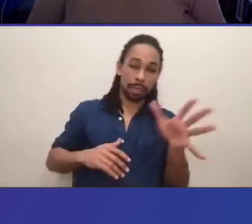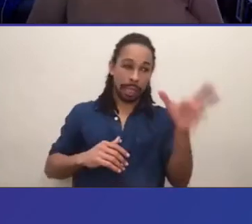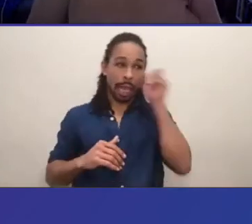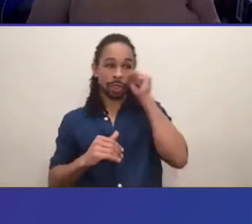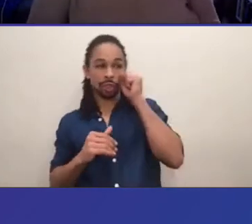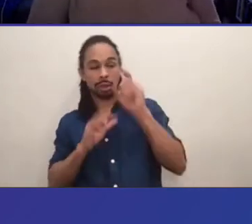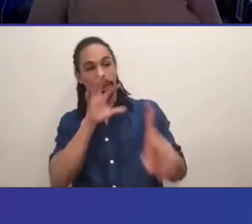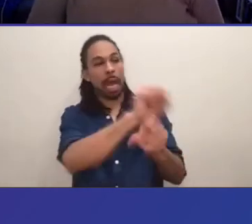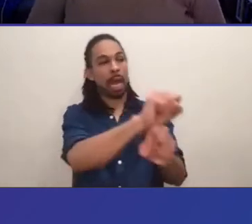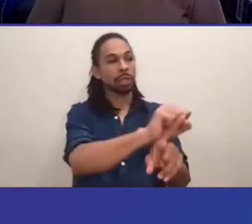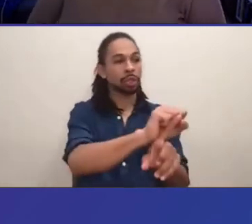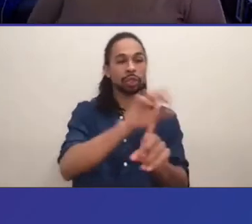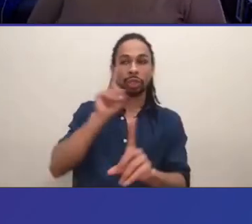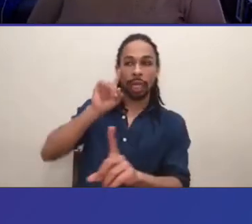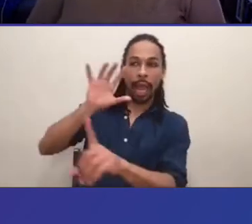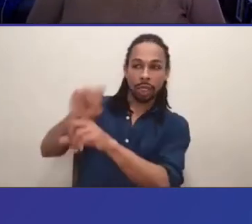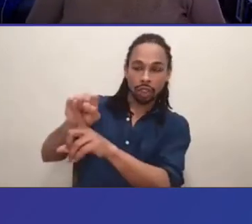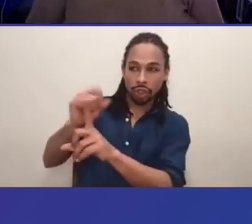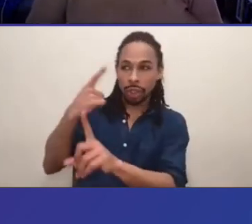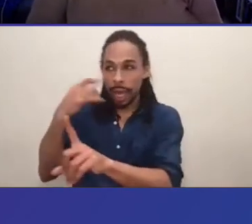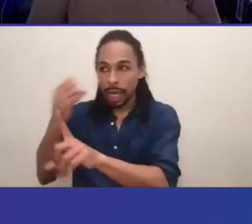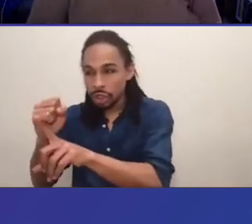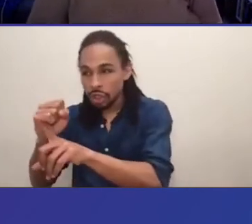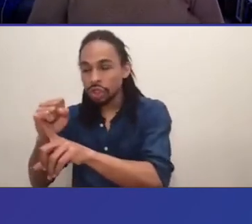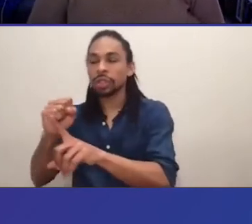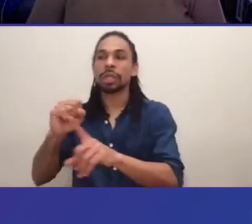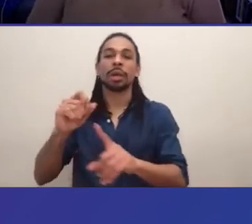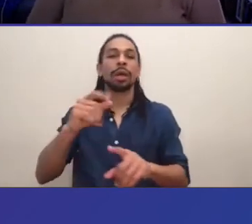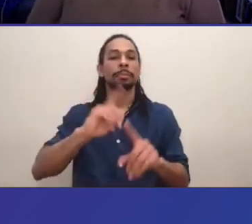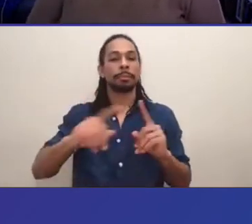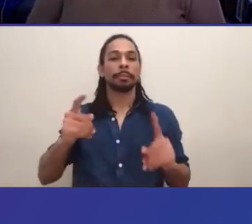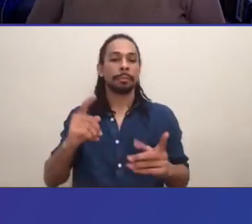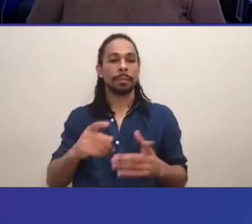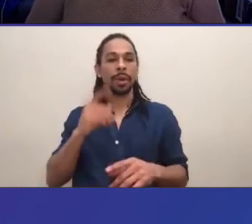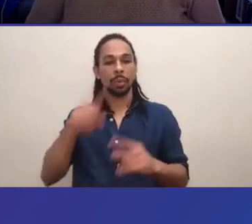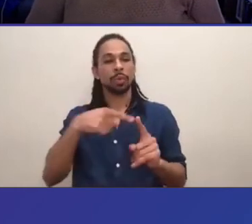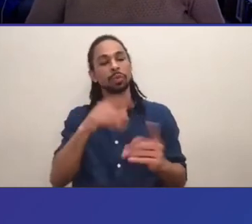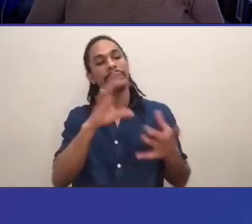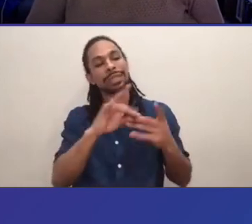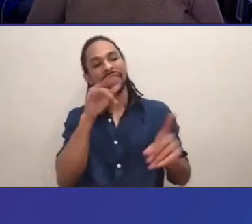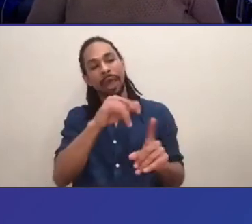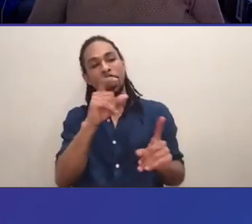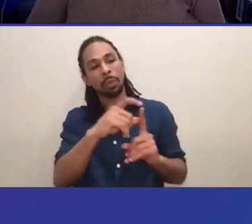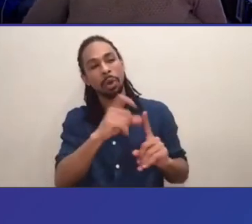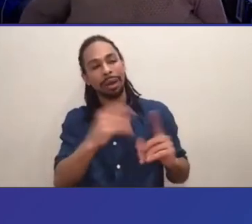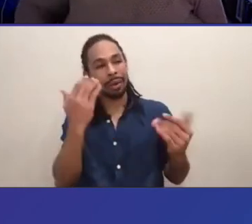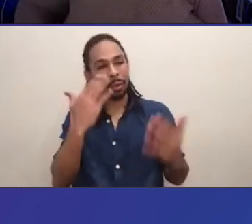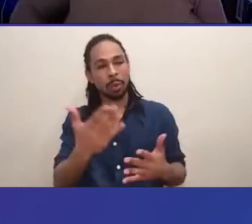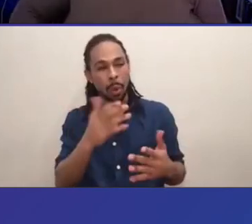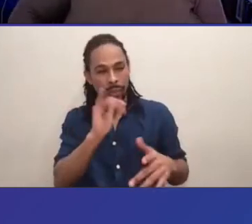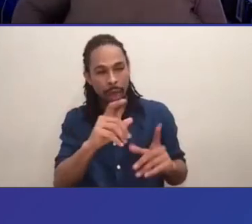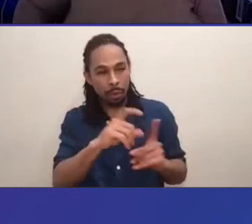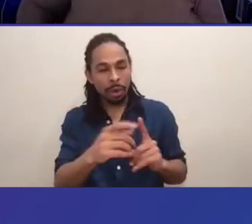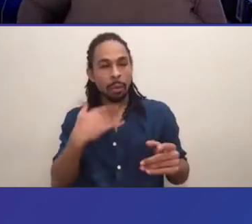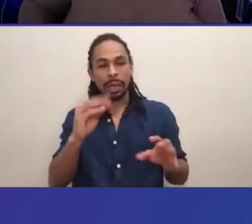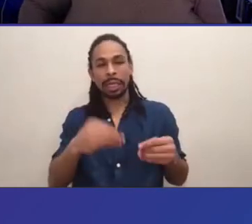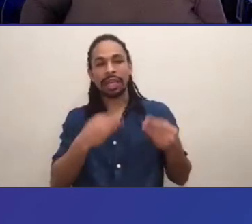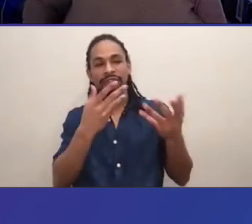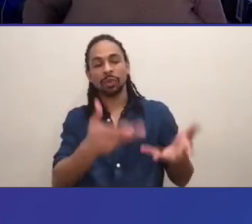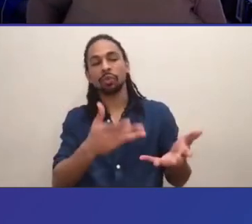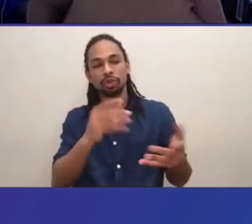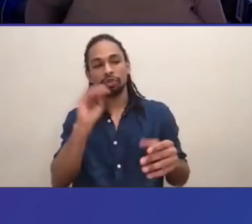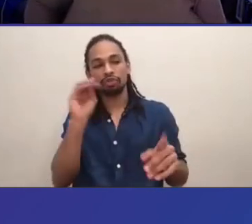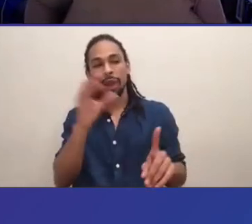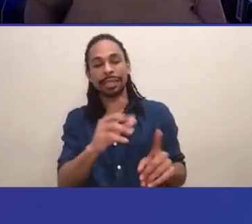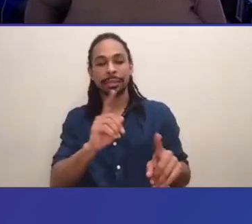like, you don't know. I know that you don't know. When you say this word, it is weighing on me. I know that you don't know. I'm going to give you grace, but the space to